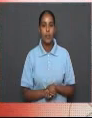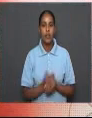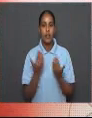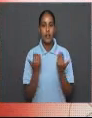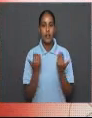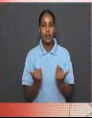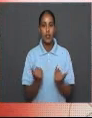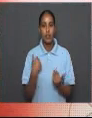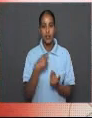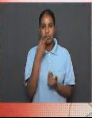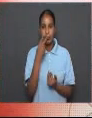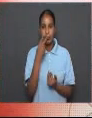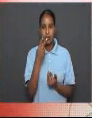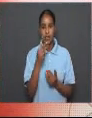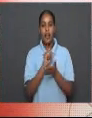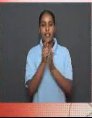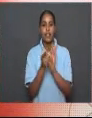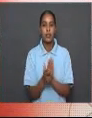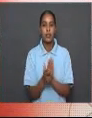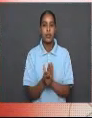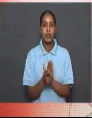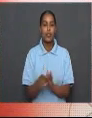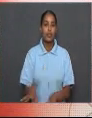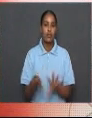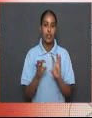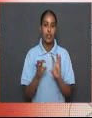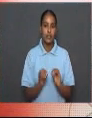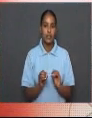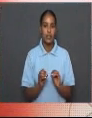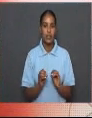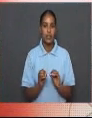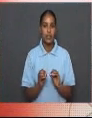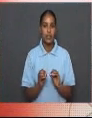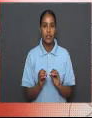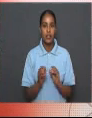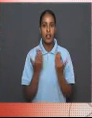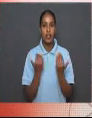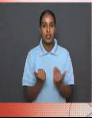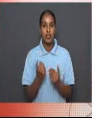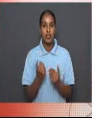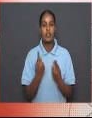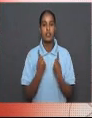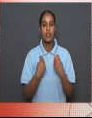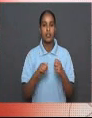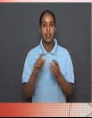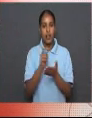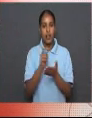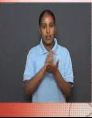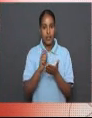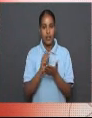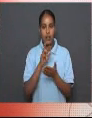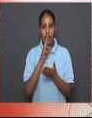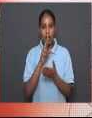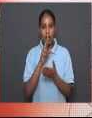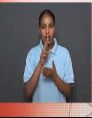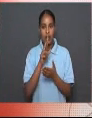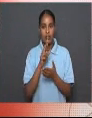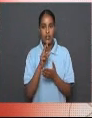Now that you have seen an example, students, let us try to write our